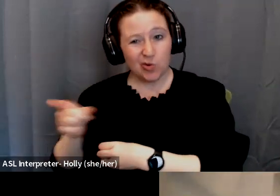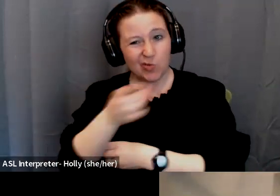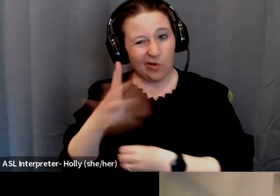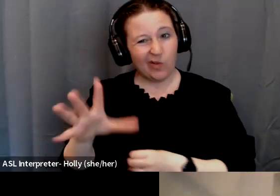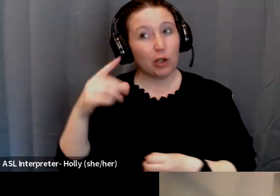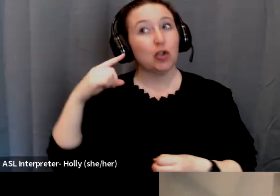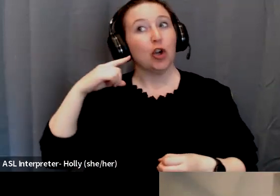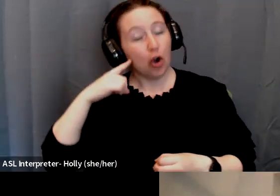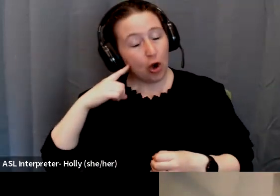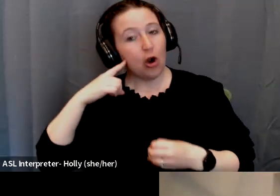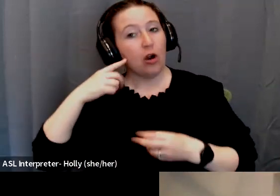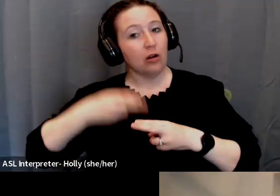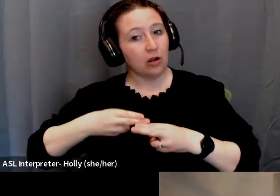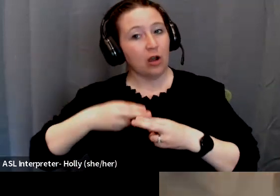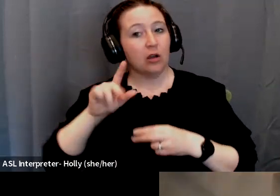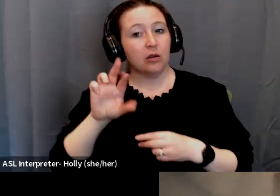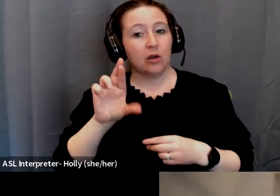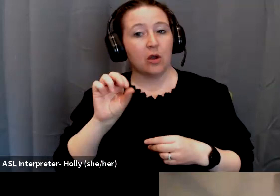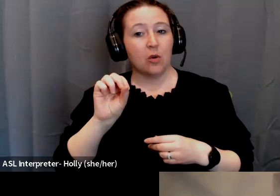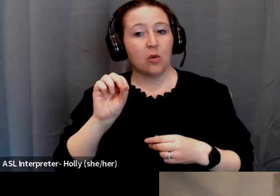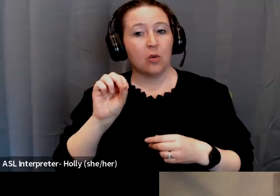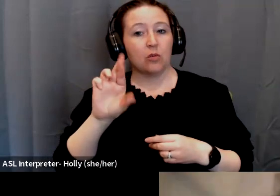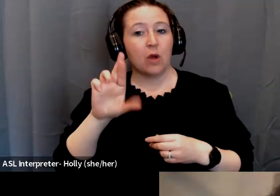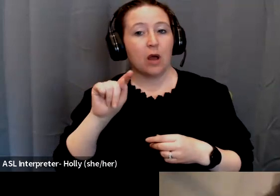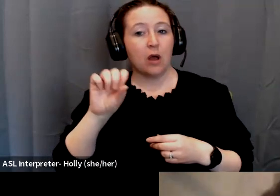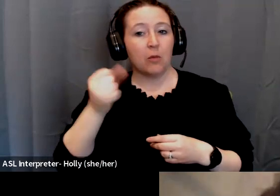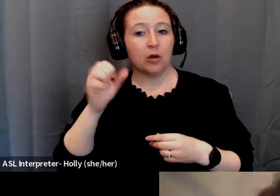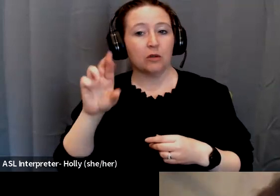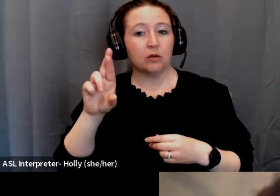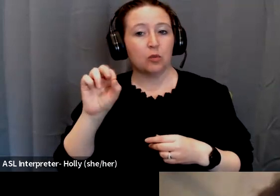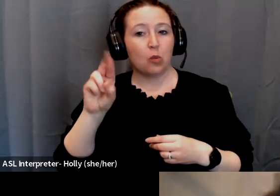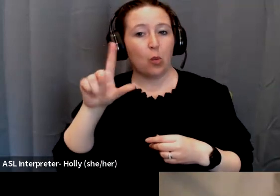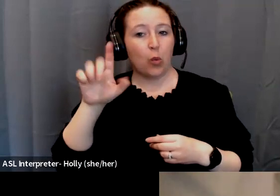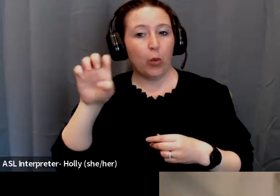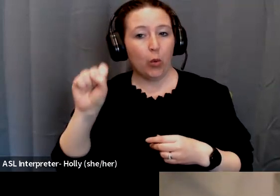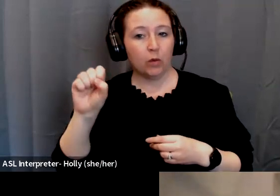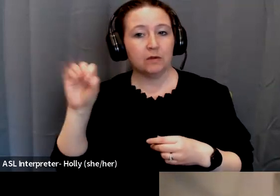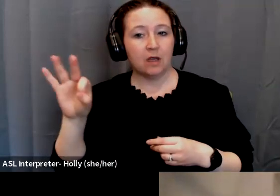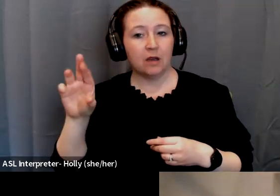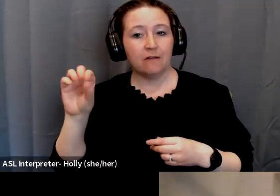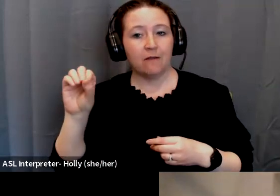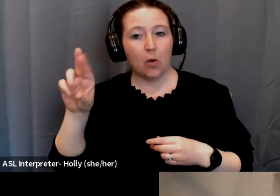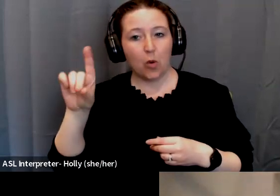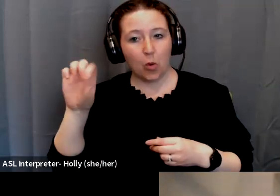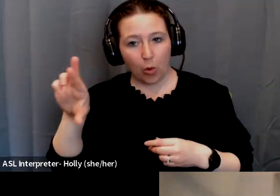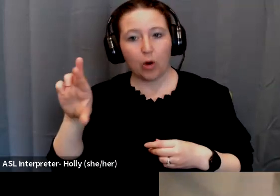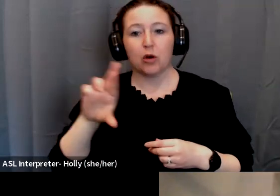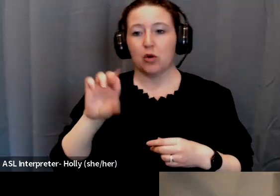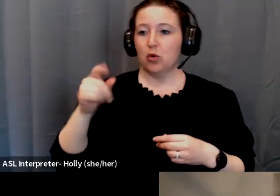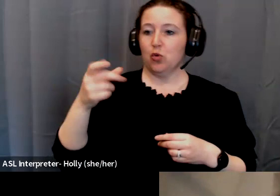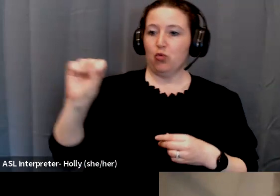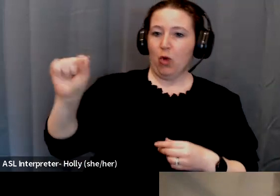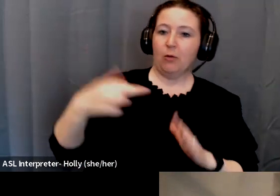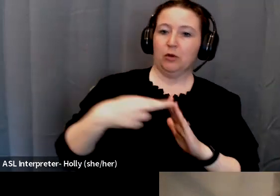heard of Robert's Rules of Order. Robert's Rules of Order has been around forever, and it is a structure